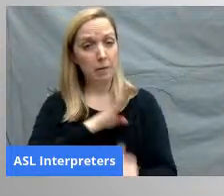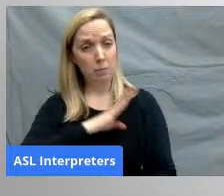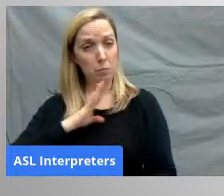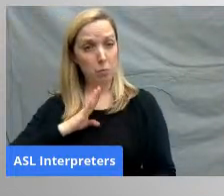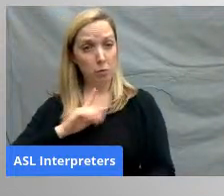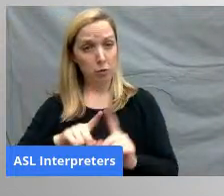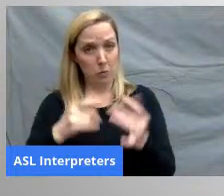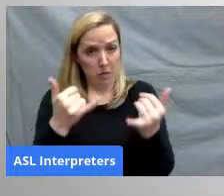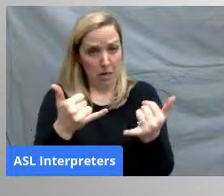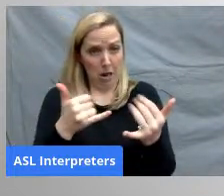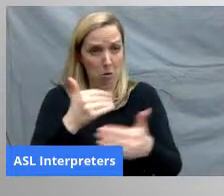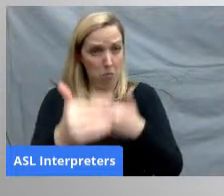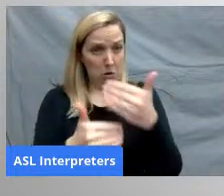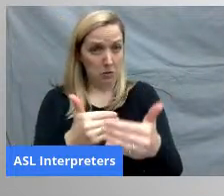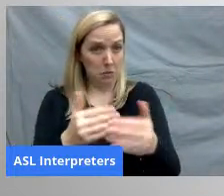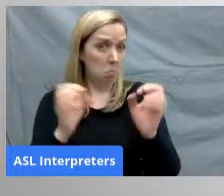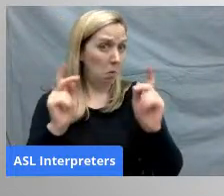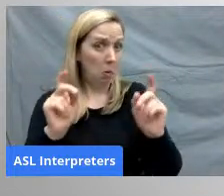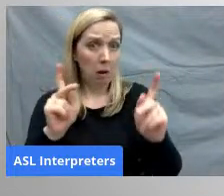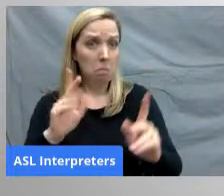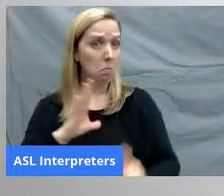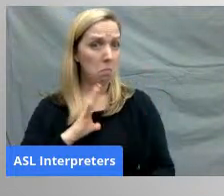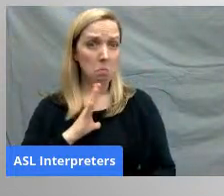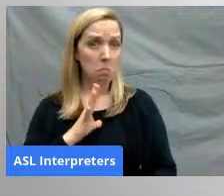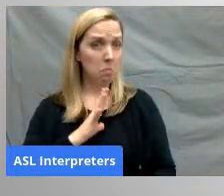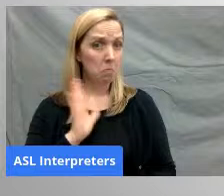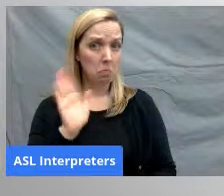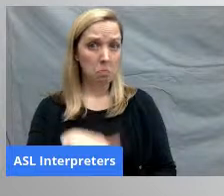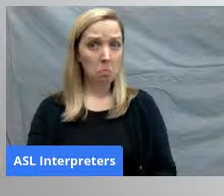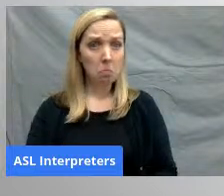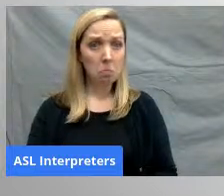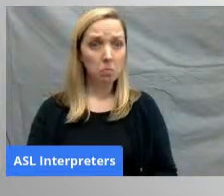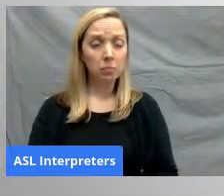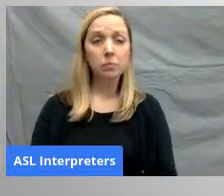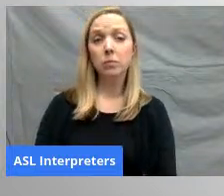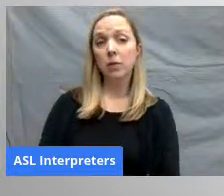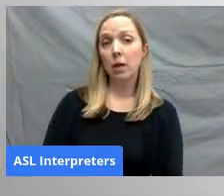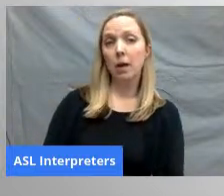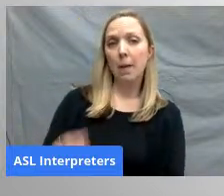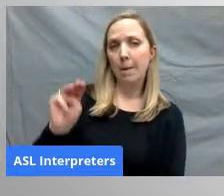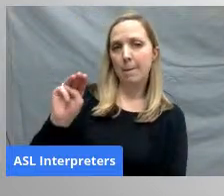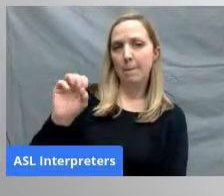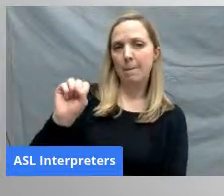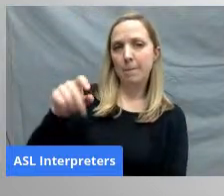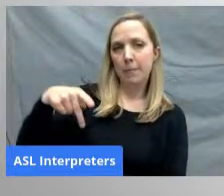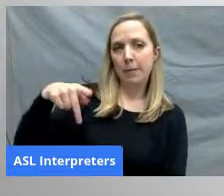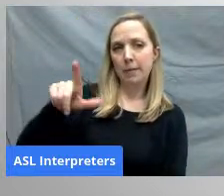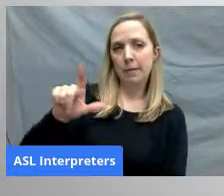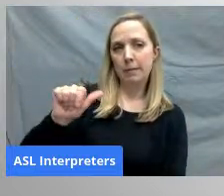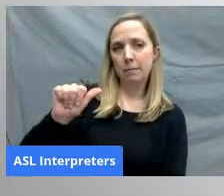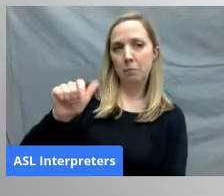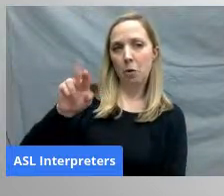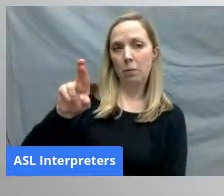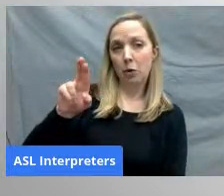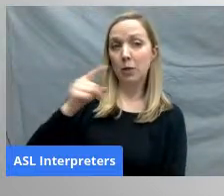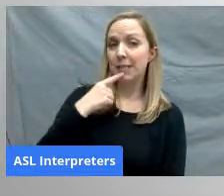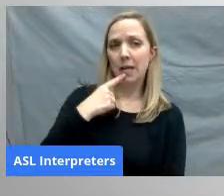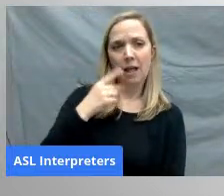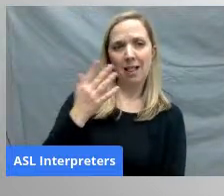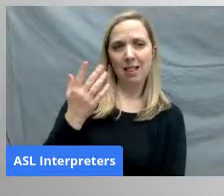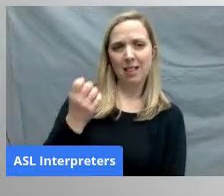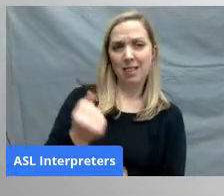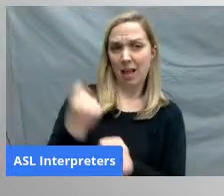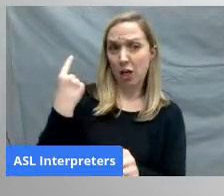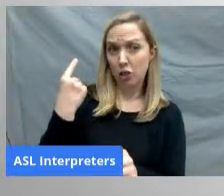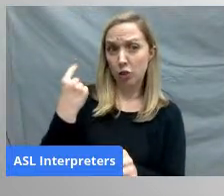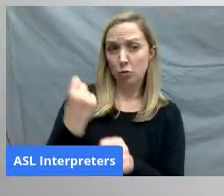Okay. I'm good. Ms. Palmer put in the chat that we did not vote last year or the year before. I